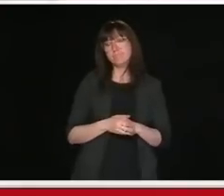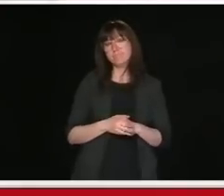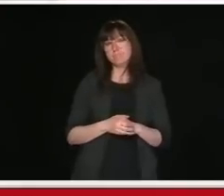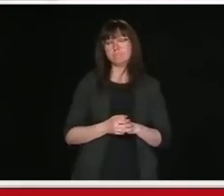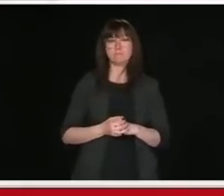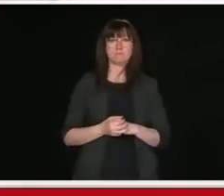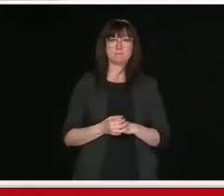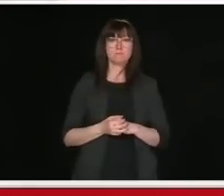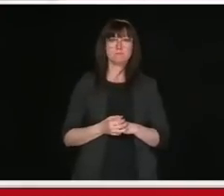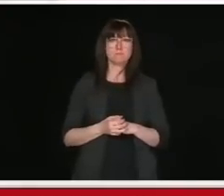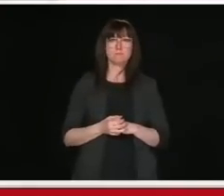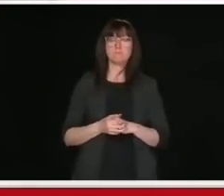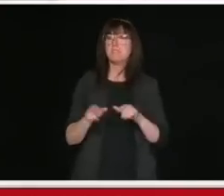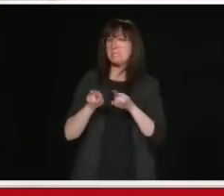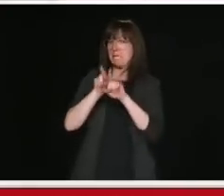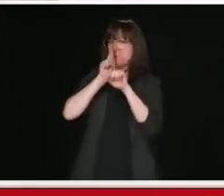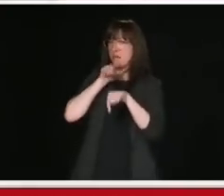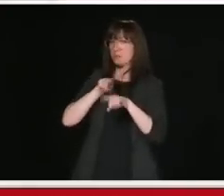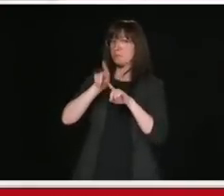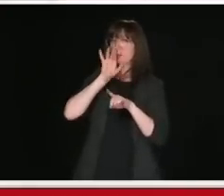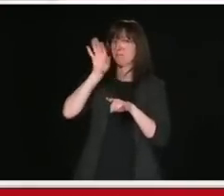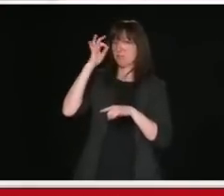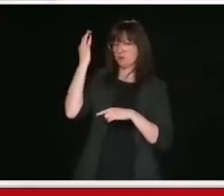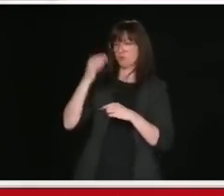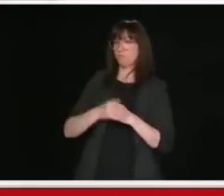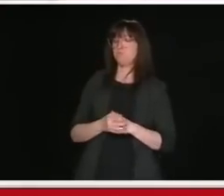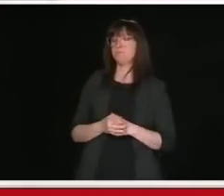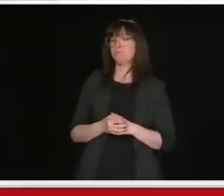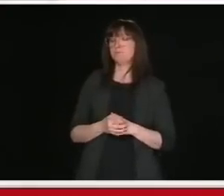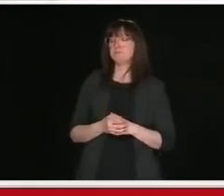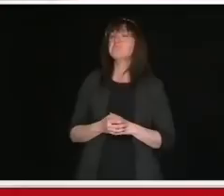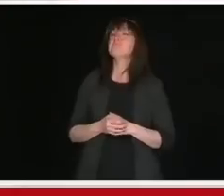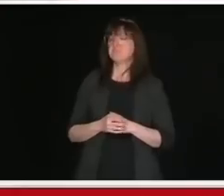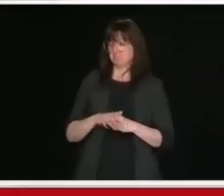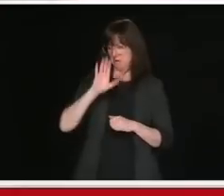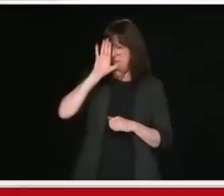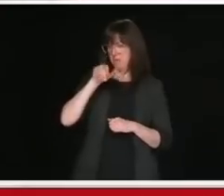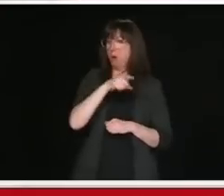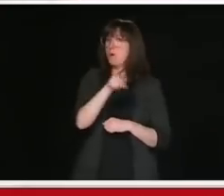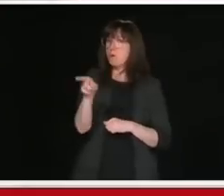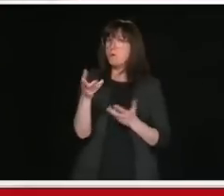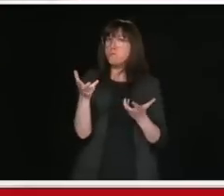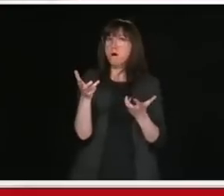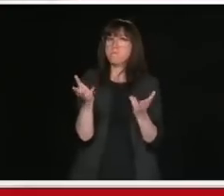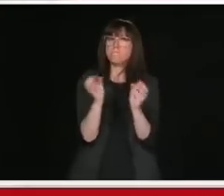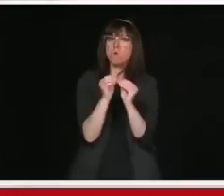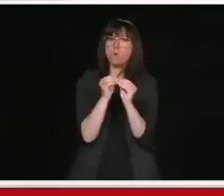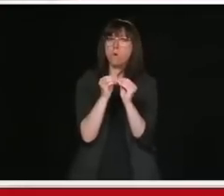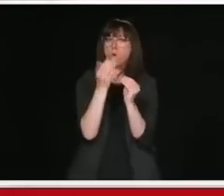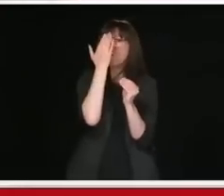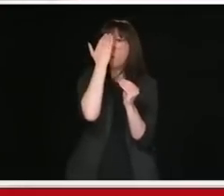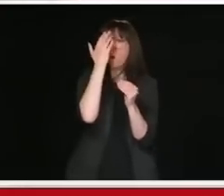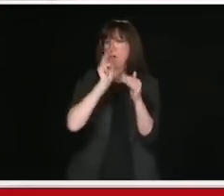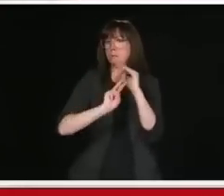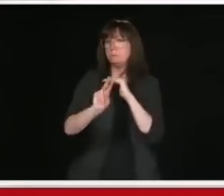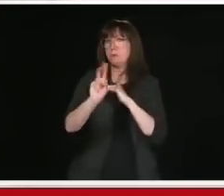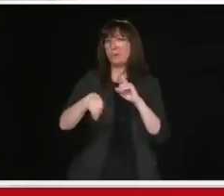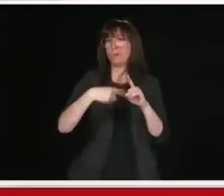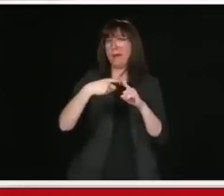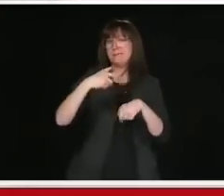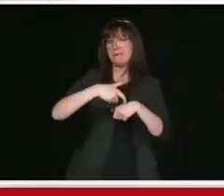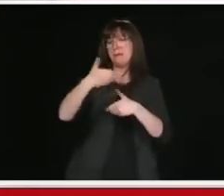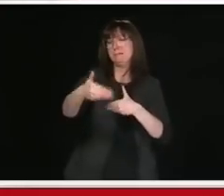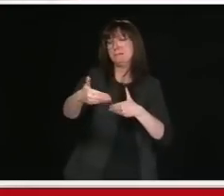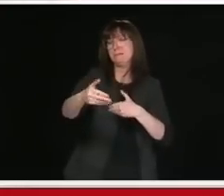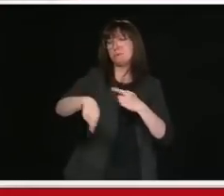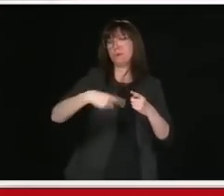I understand that people want to have more information. You want to know how long will we stay in this situation? When will they